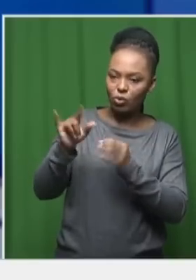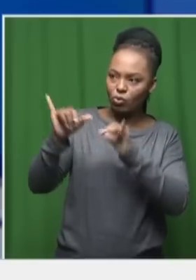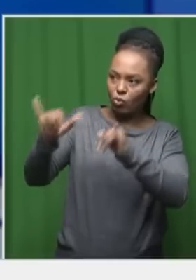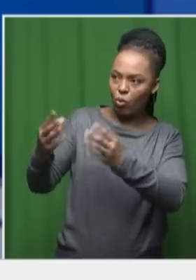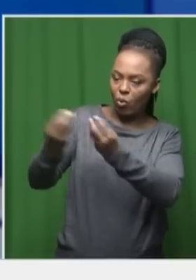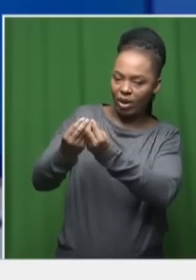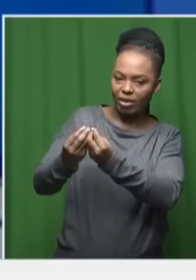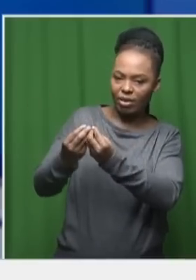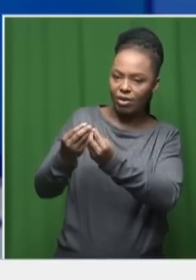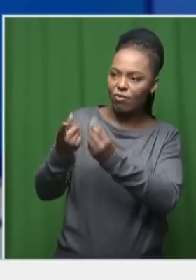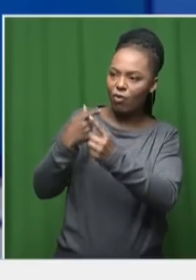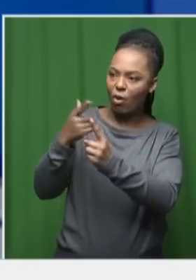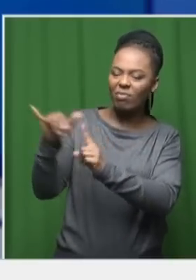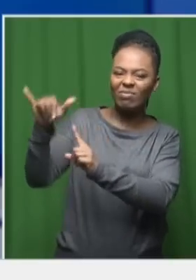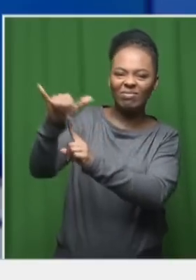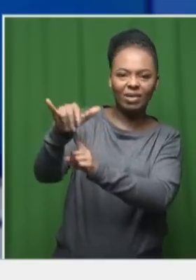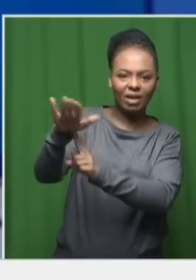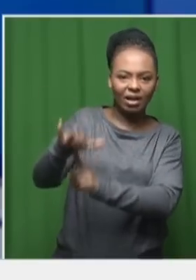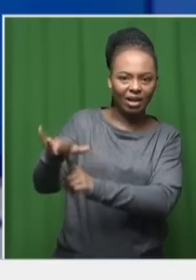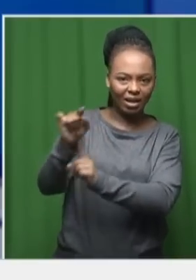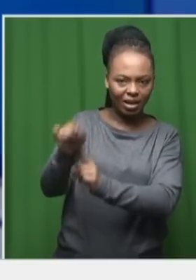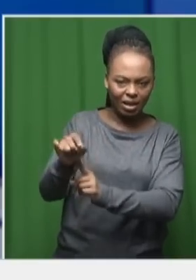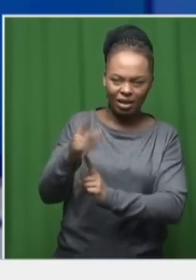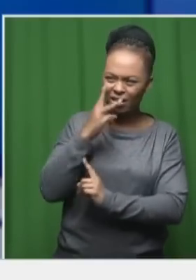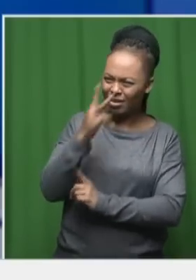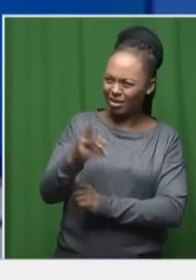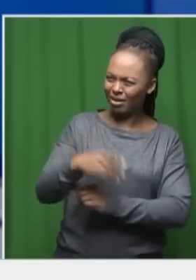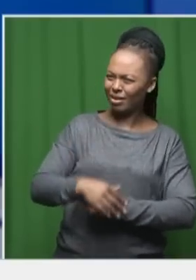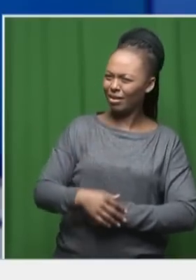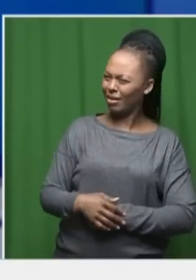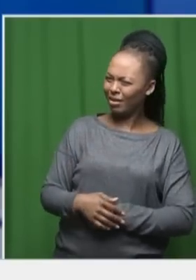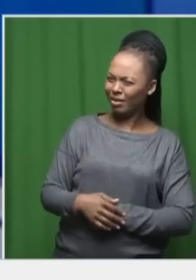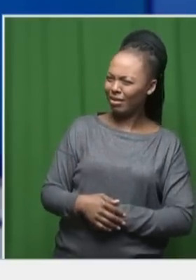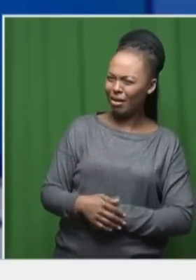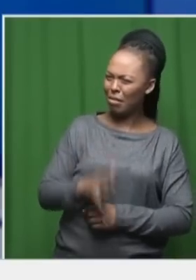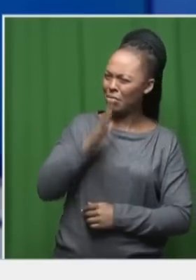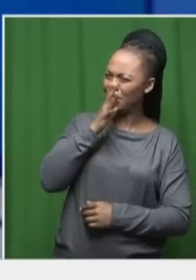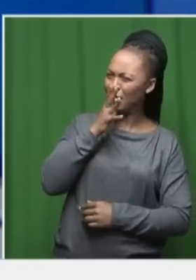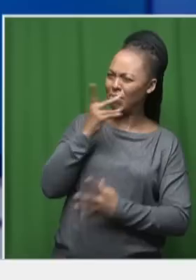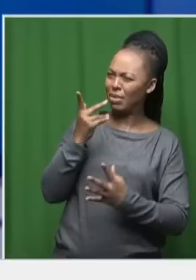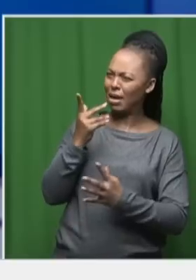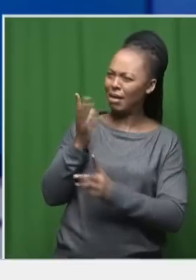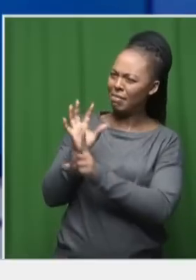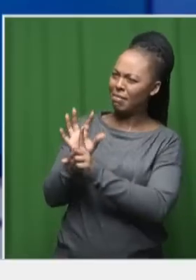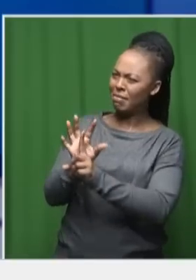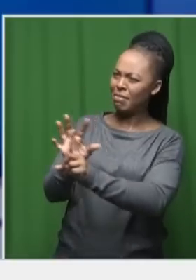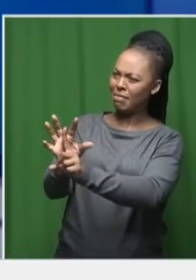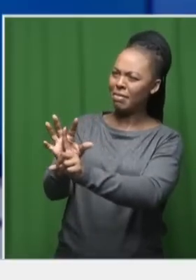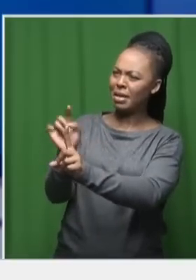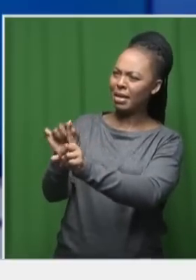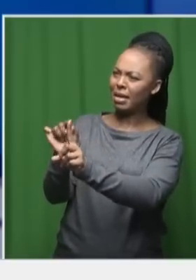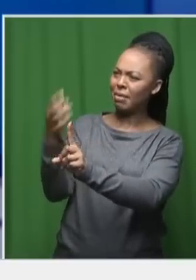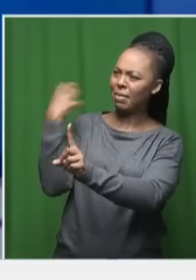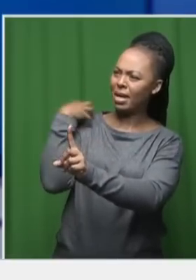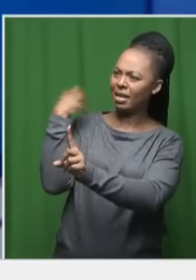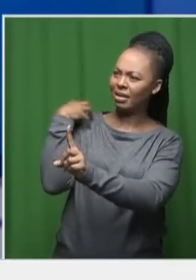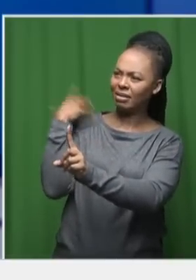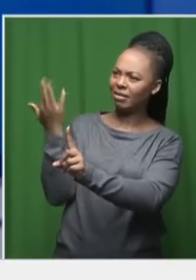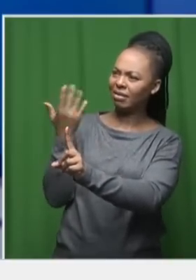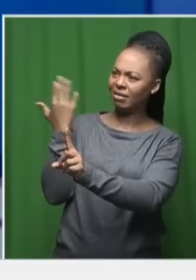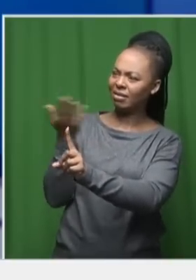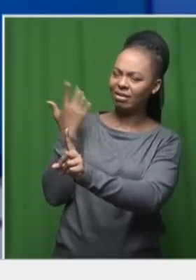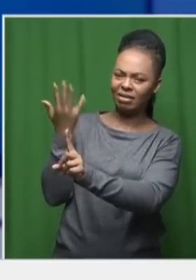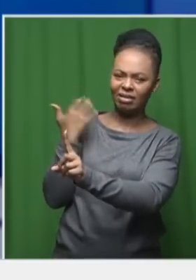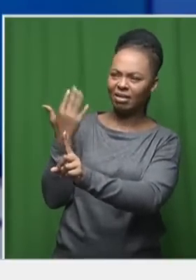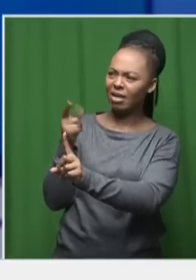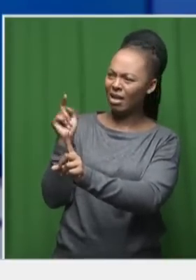boggles. Because you look at that and you compare that to the output, and you seem to wonder who